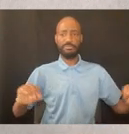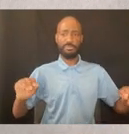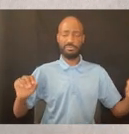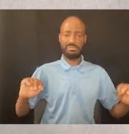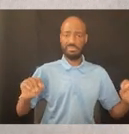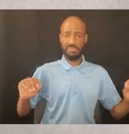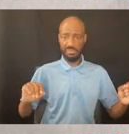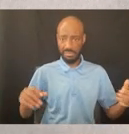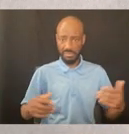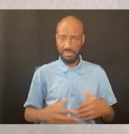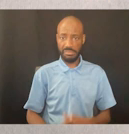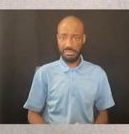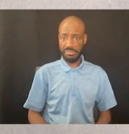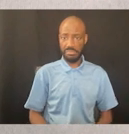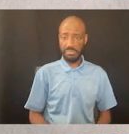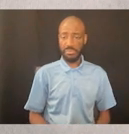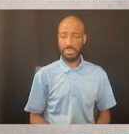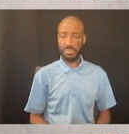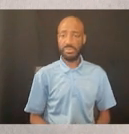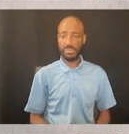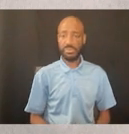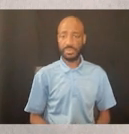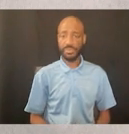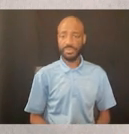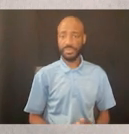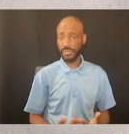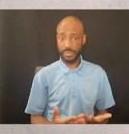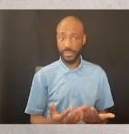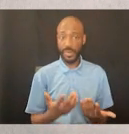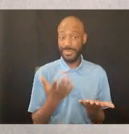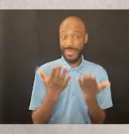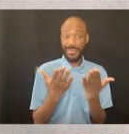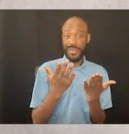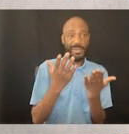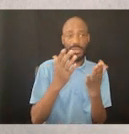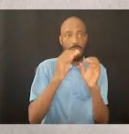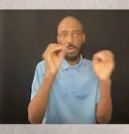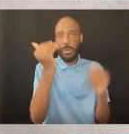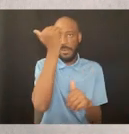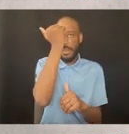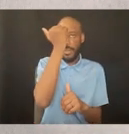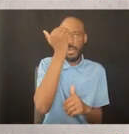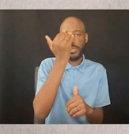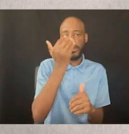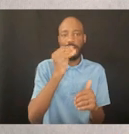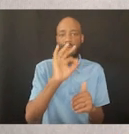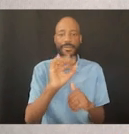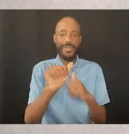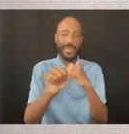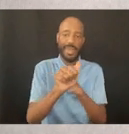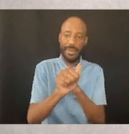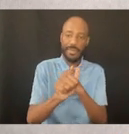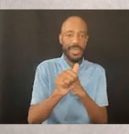just ignorance or whether it was just no knowledge of what the damage and that sort of thing.